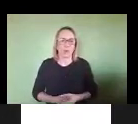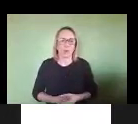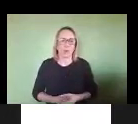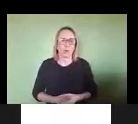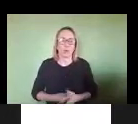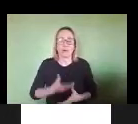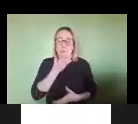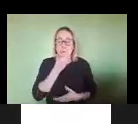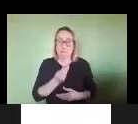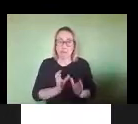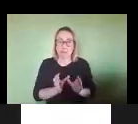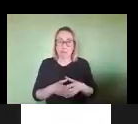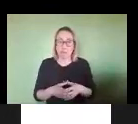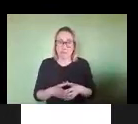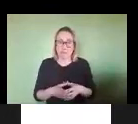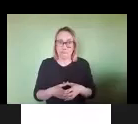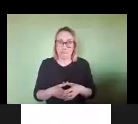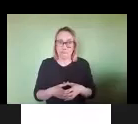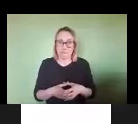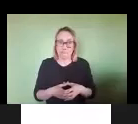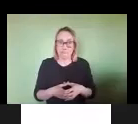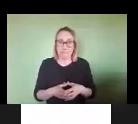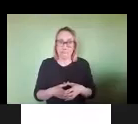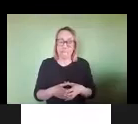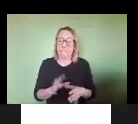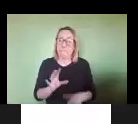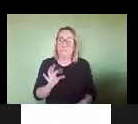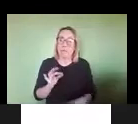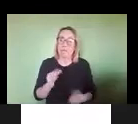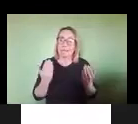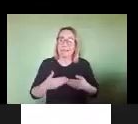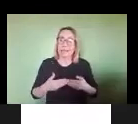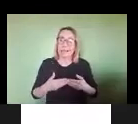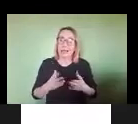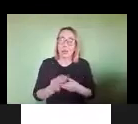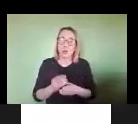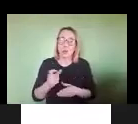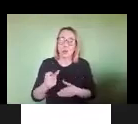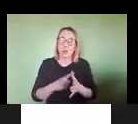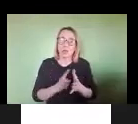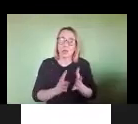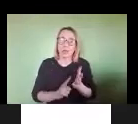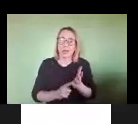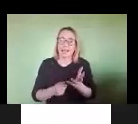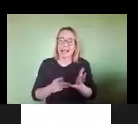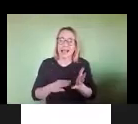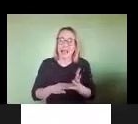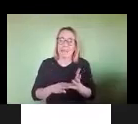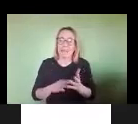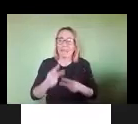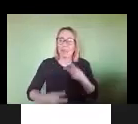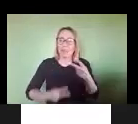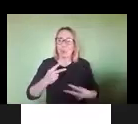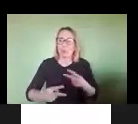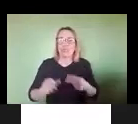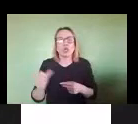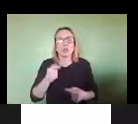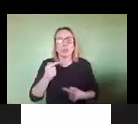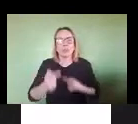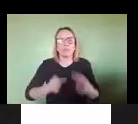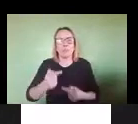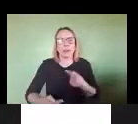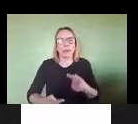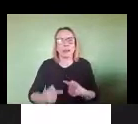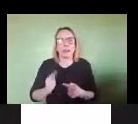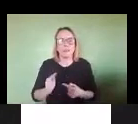The man's group on a Monday night with Callum every fortnight, but it should be every week.